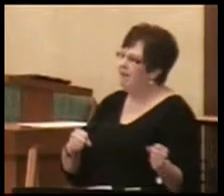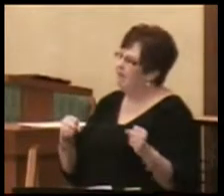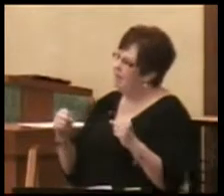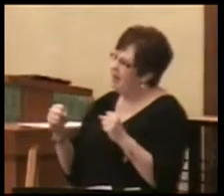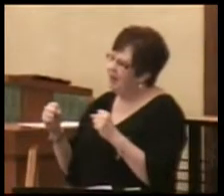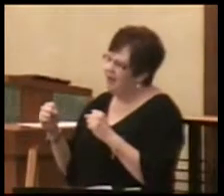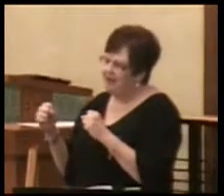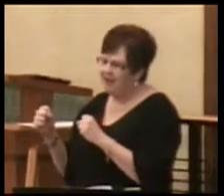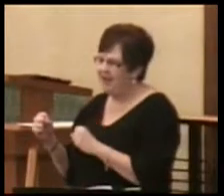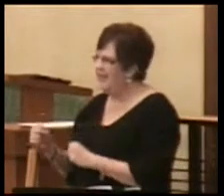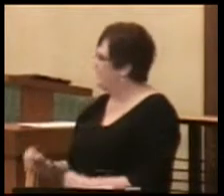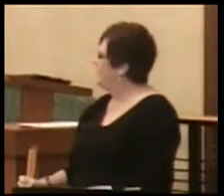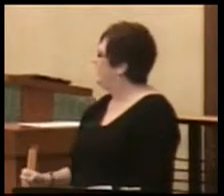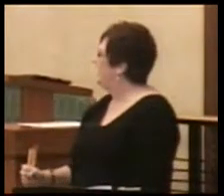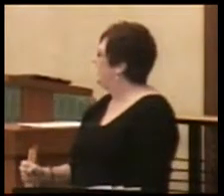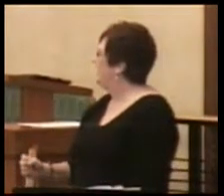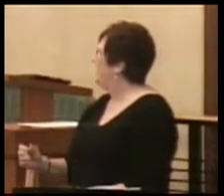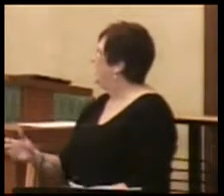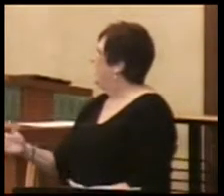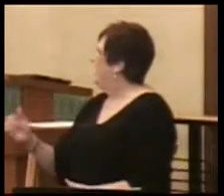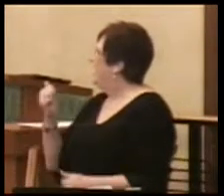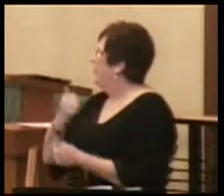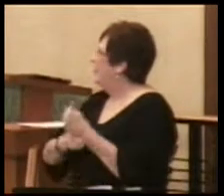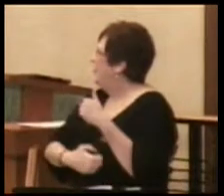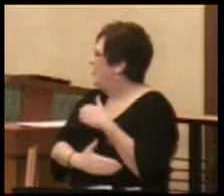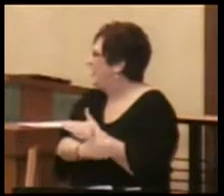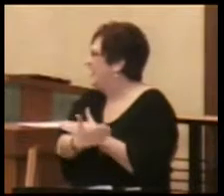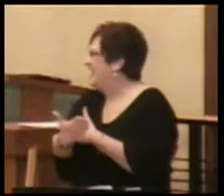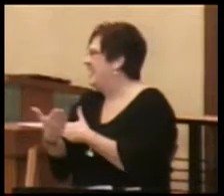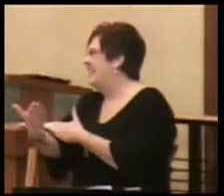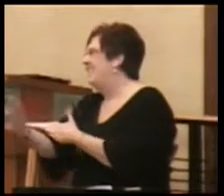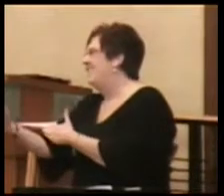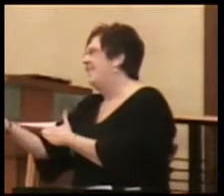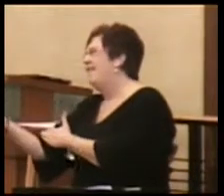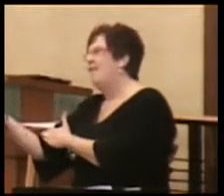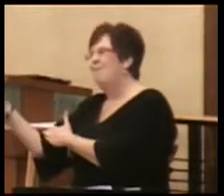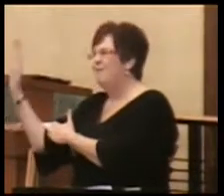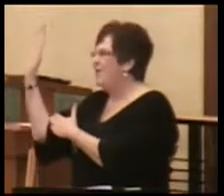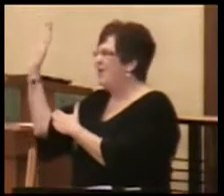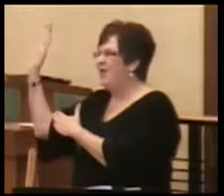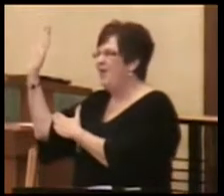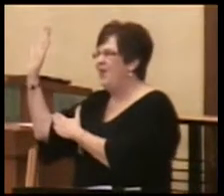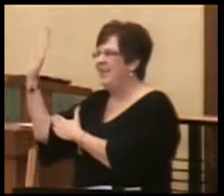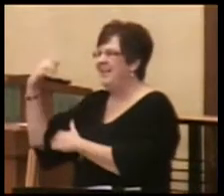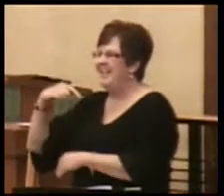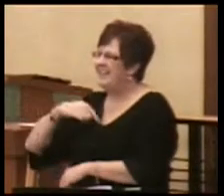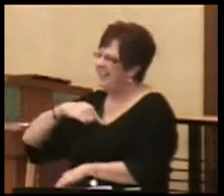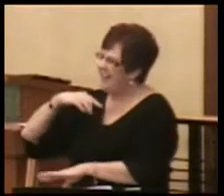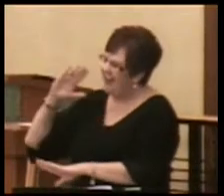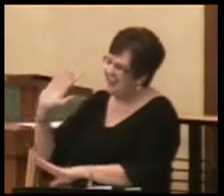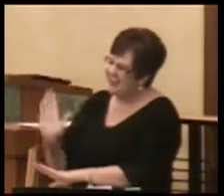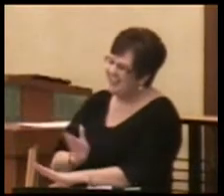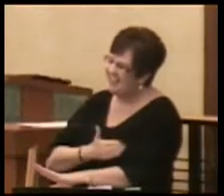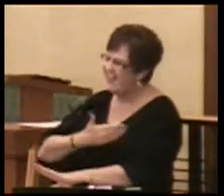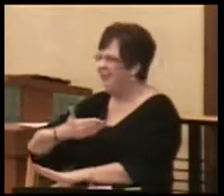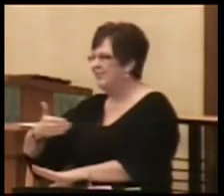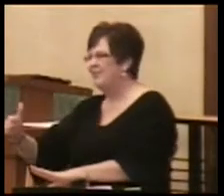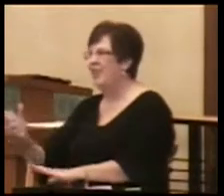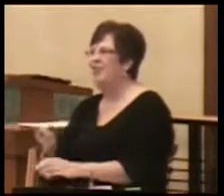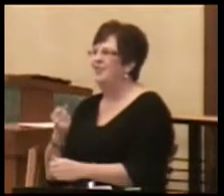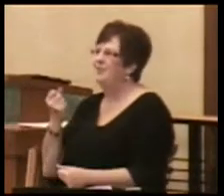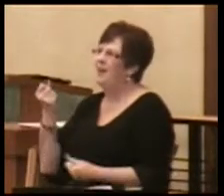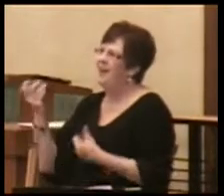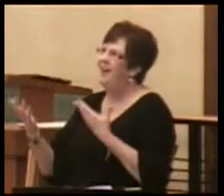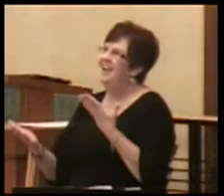Almighty. Early in the morning our song